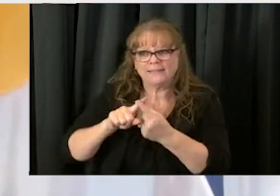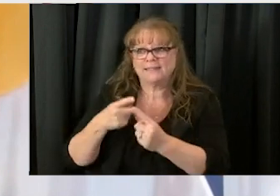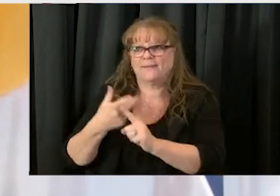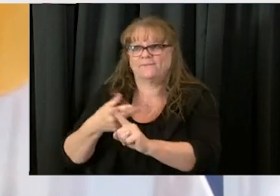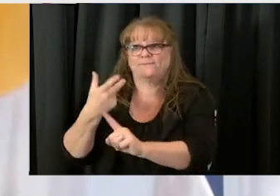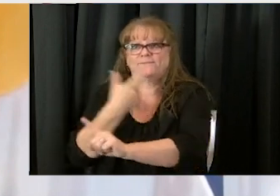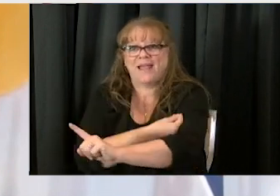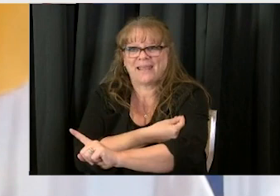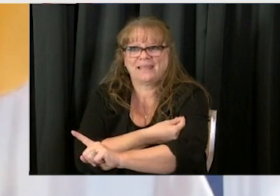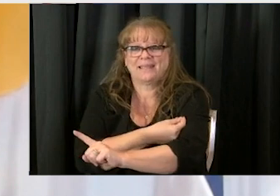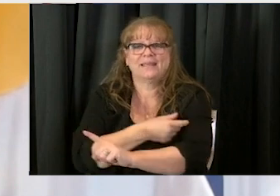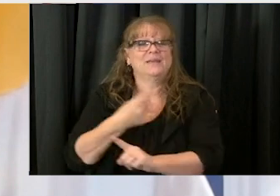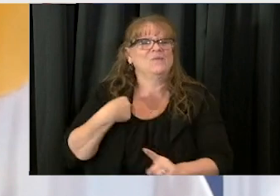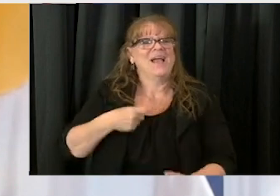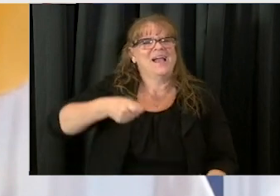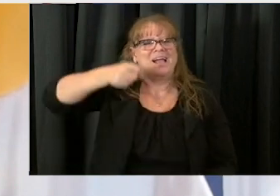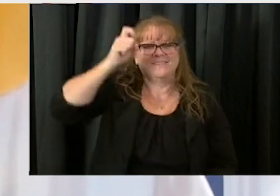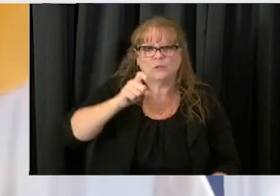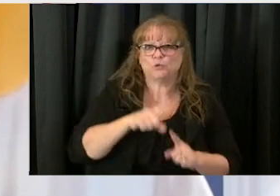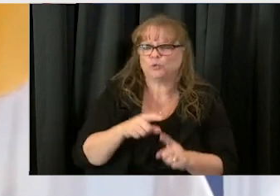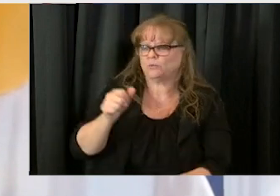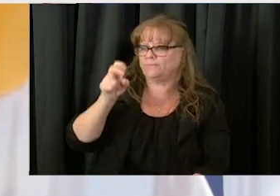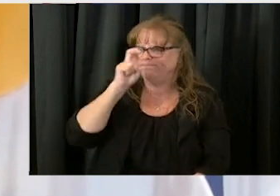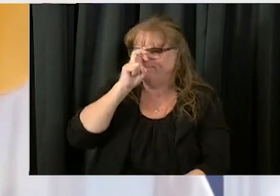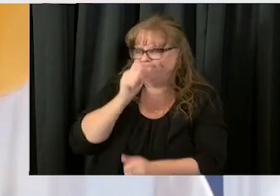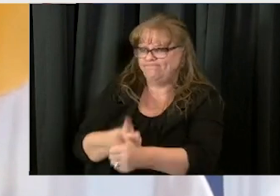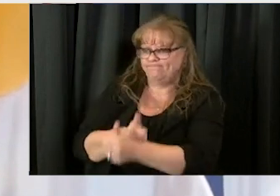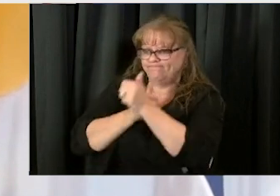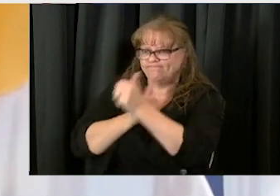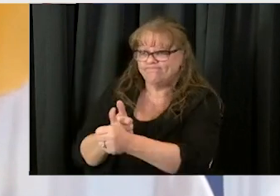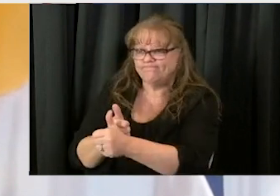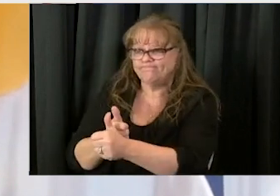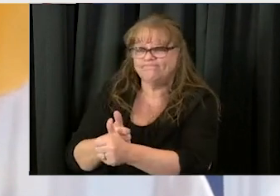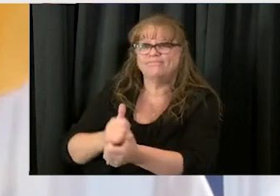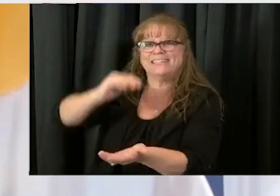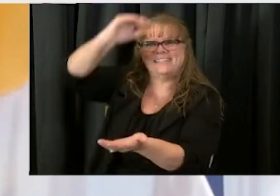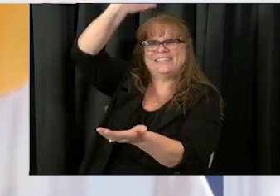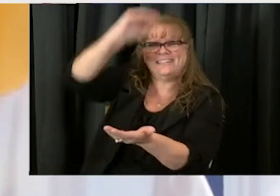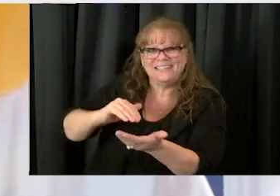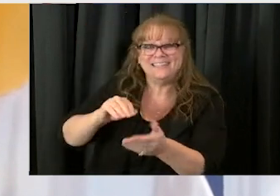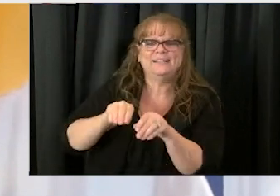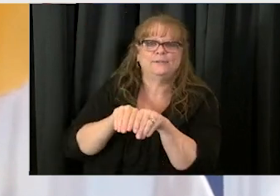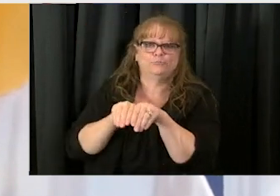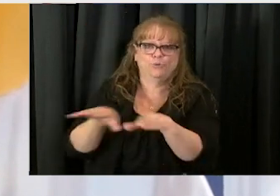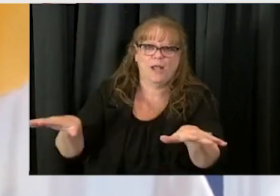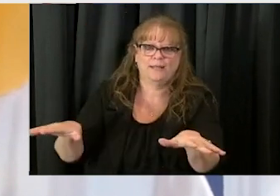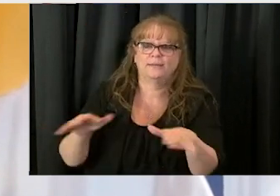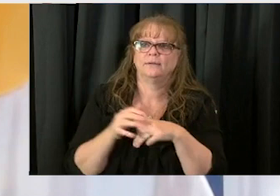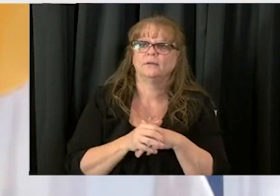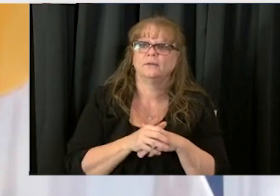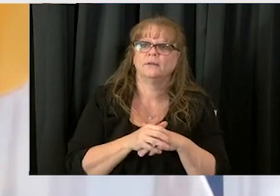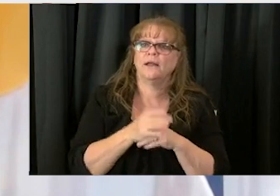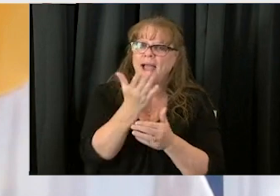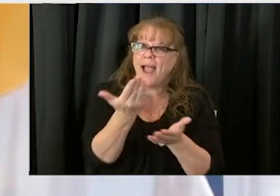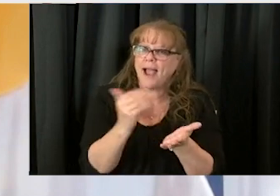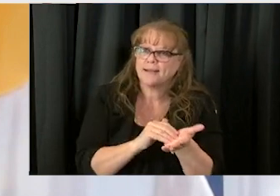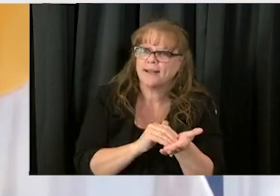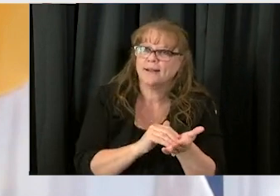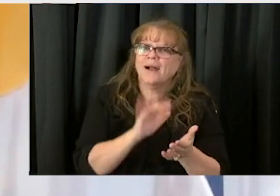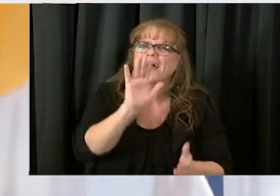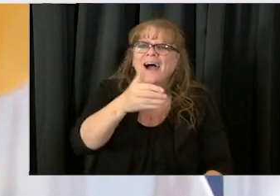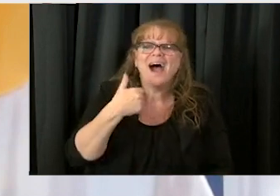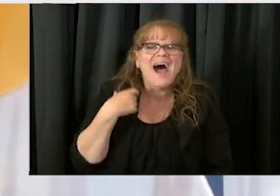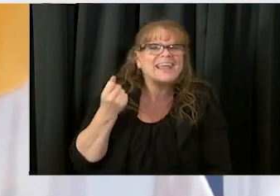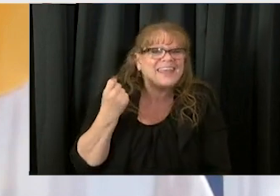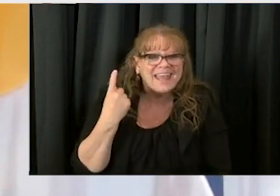variant of COVID-19. And we know there might be more contagious variants that are with us as well, but it is the same techniques.